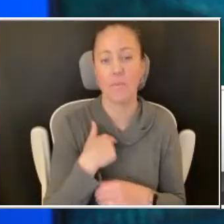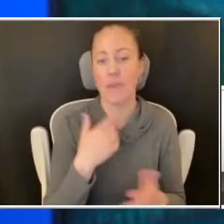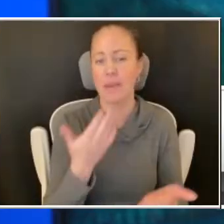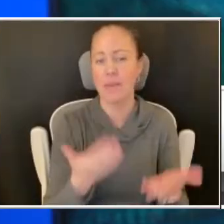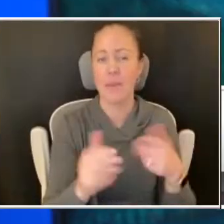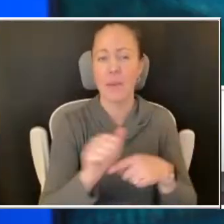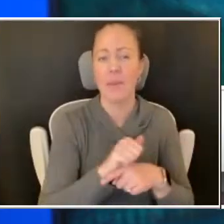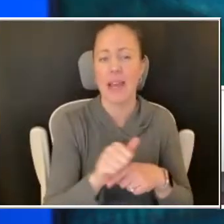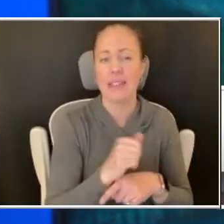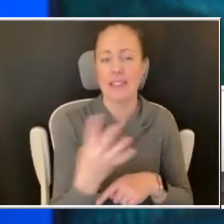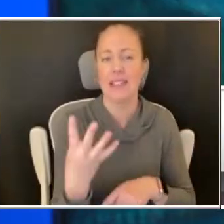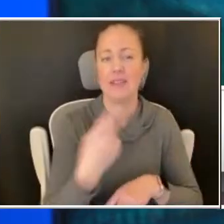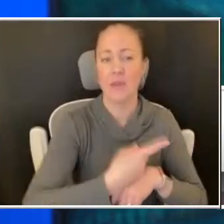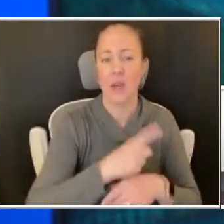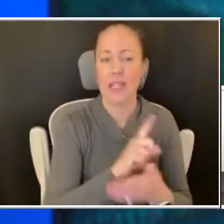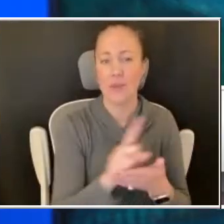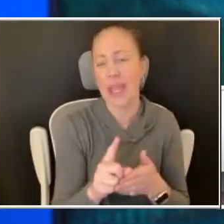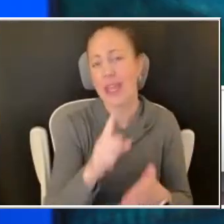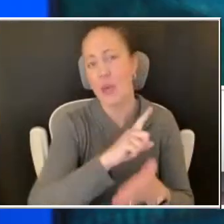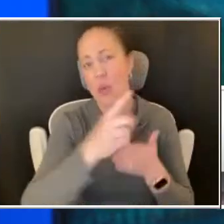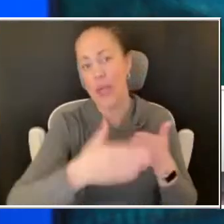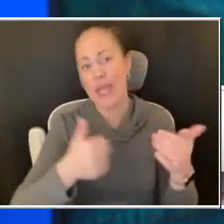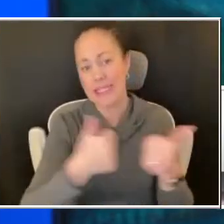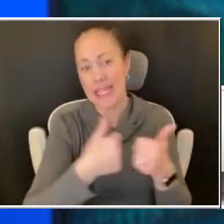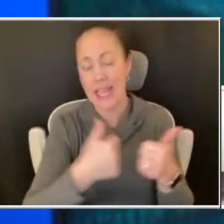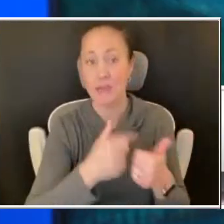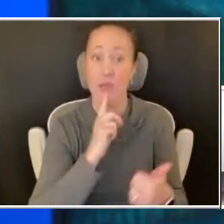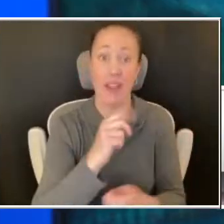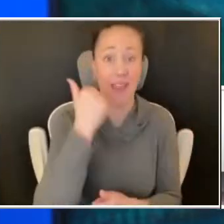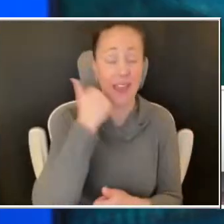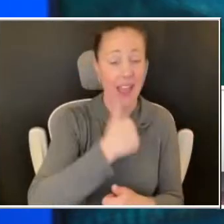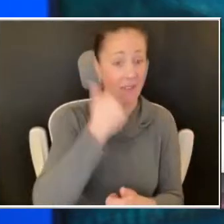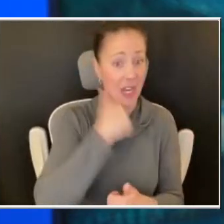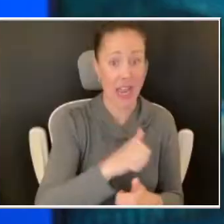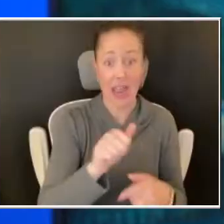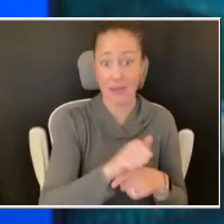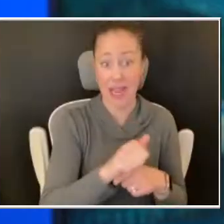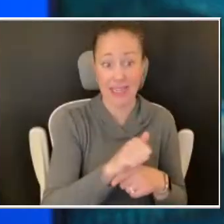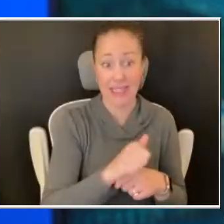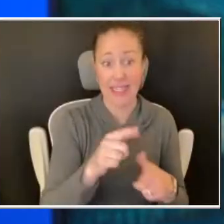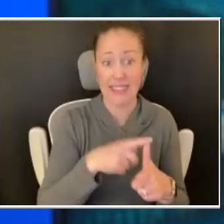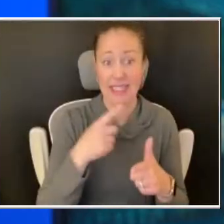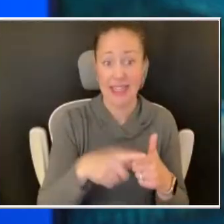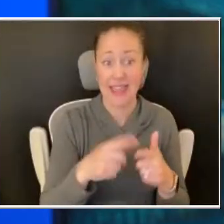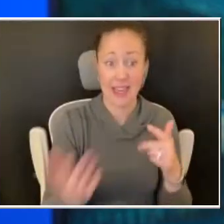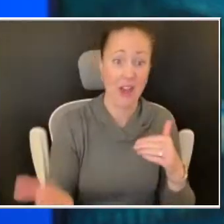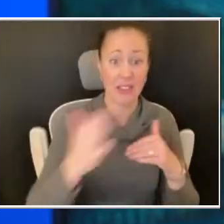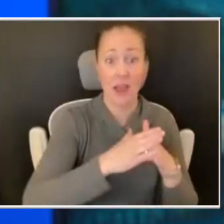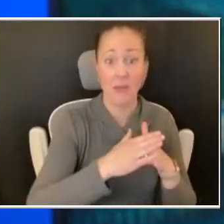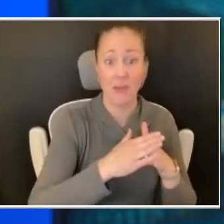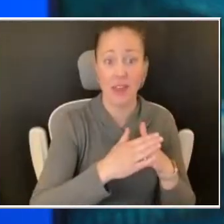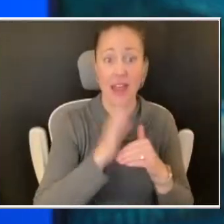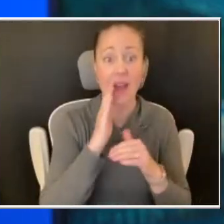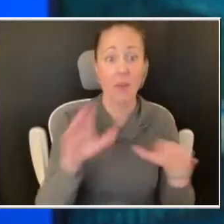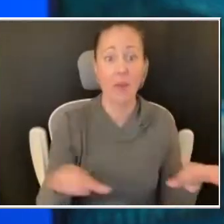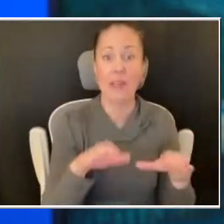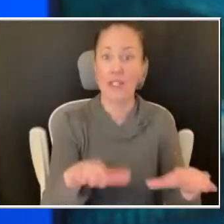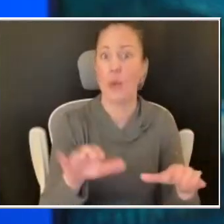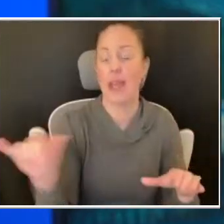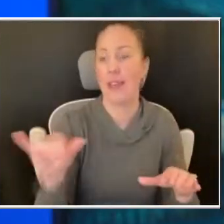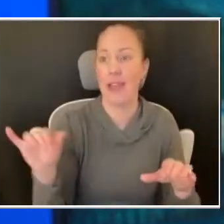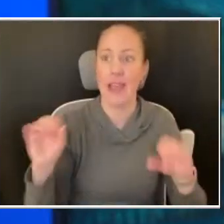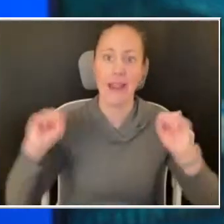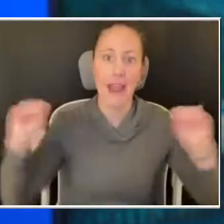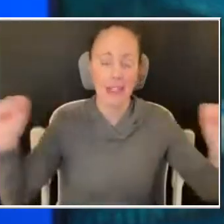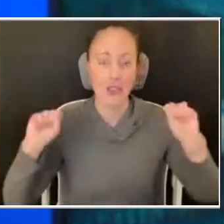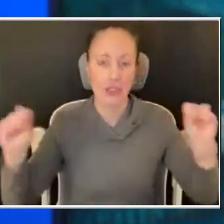play games on the weekends. And so, every day we're hitting practice. And then on top of it, I'd be doing conditioning for high school. It was only really about an